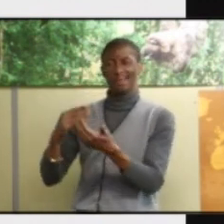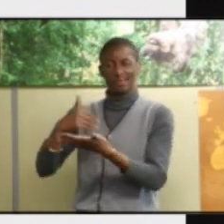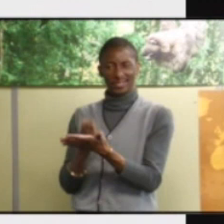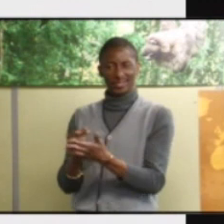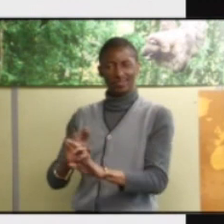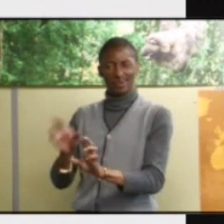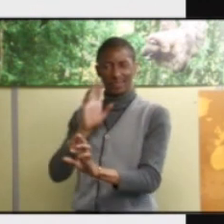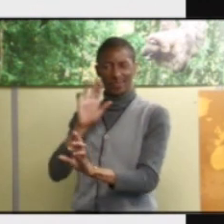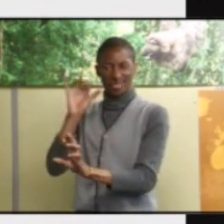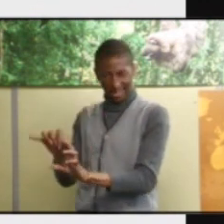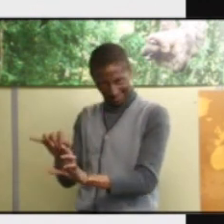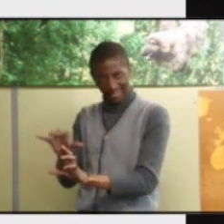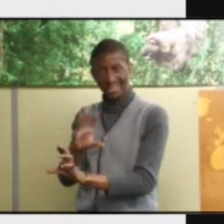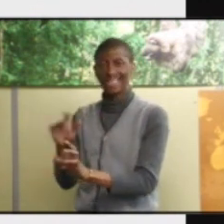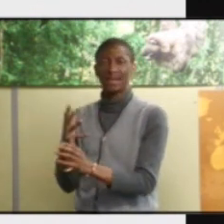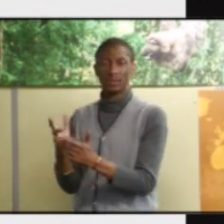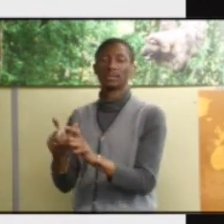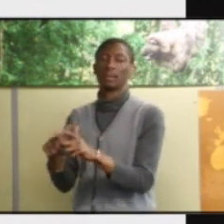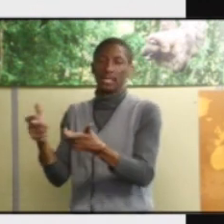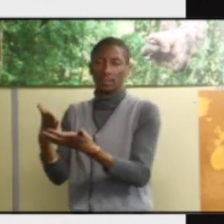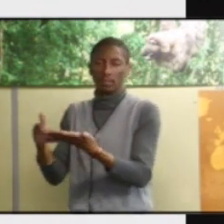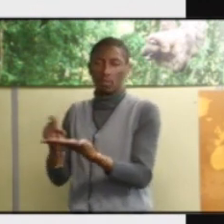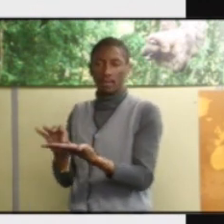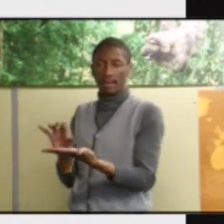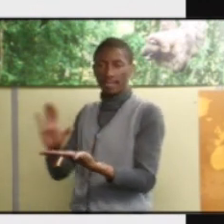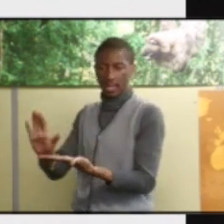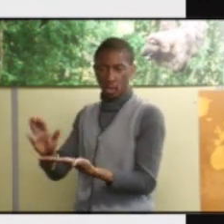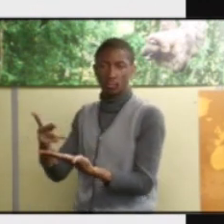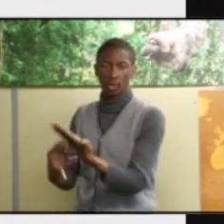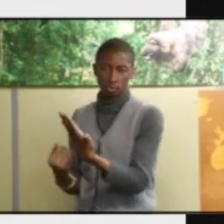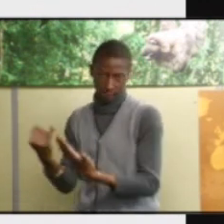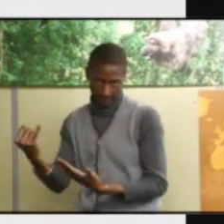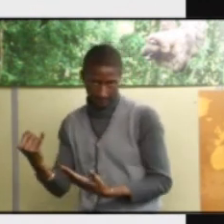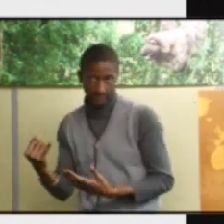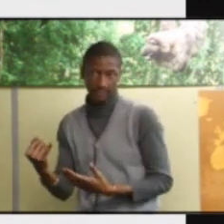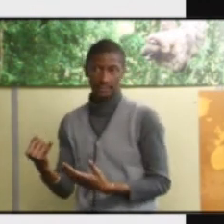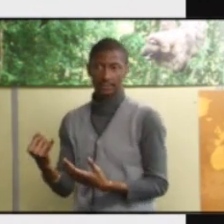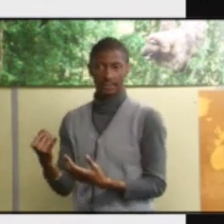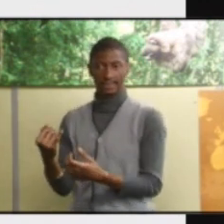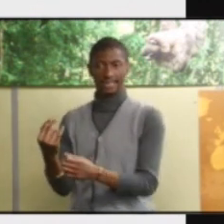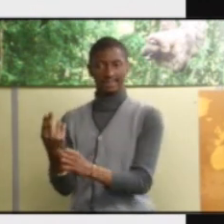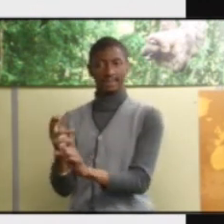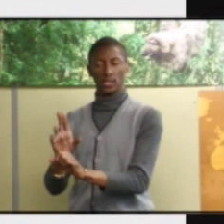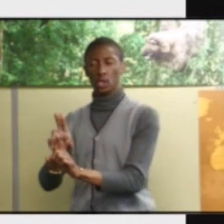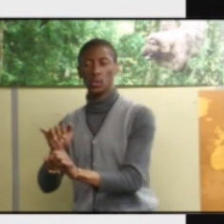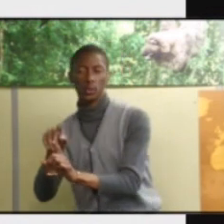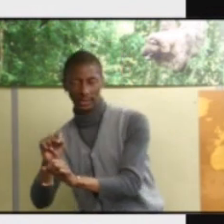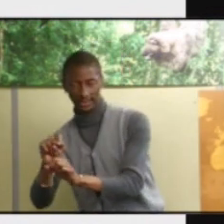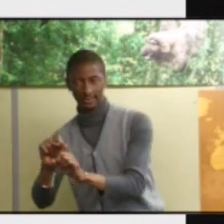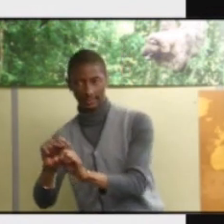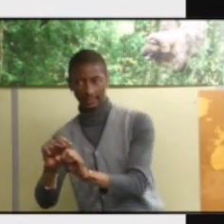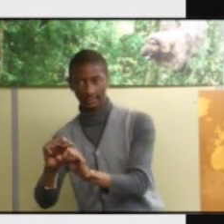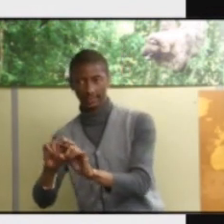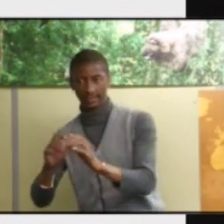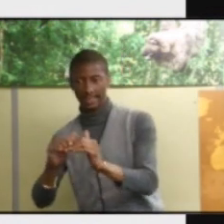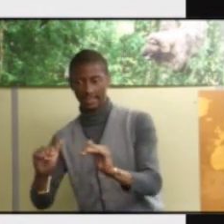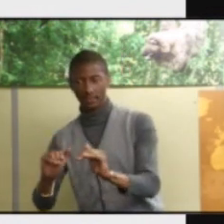was a big part of the project. But that's something at the unit level you'd want to remember.